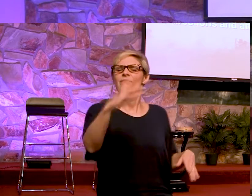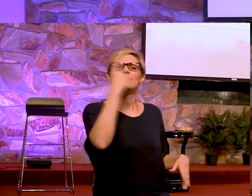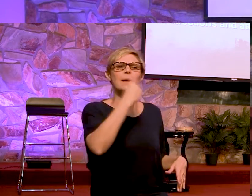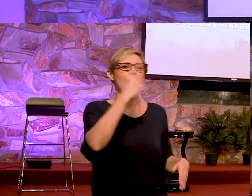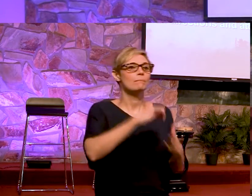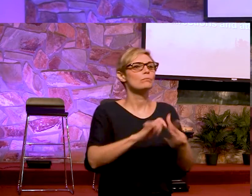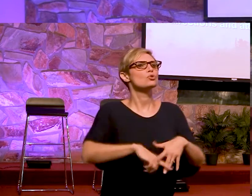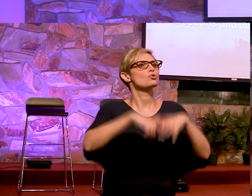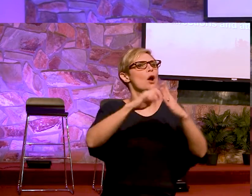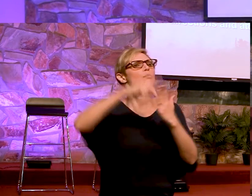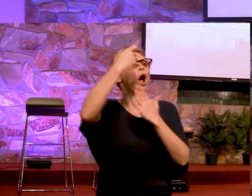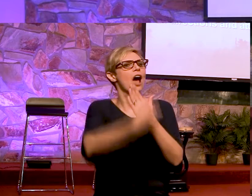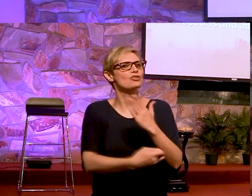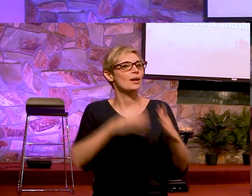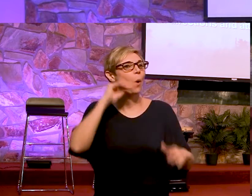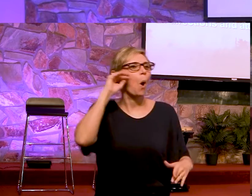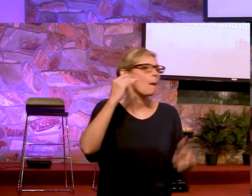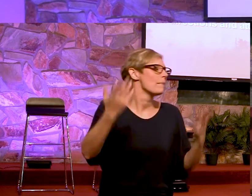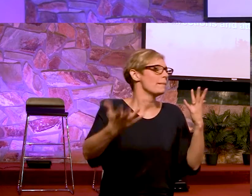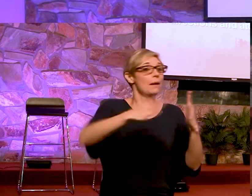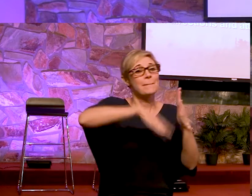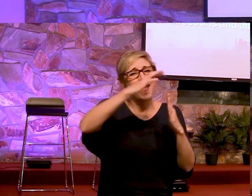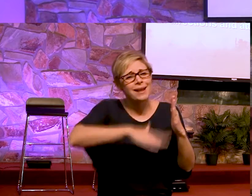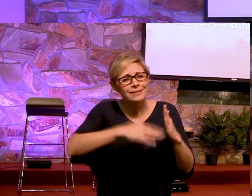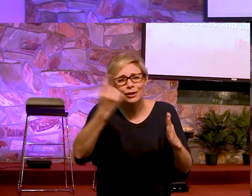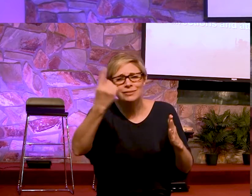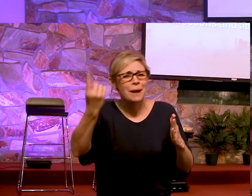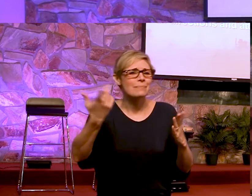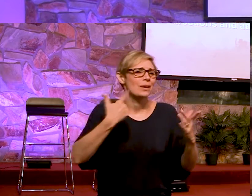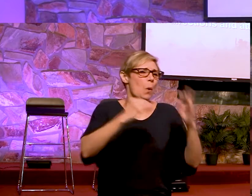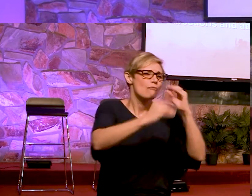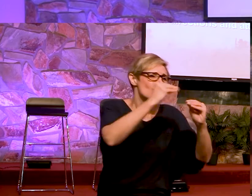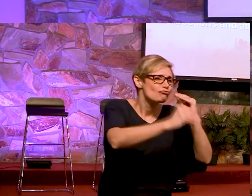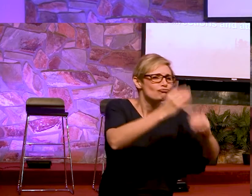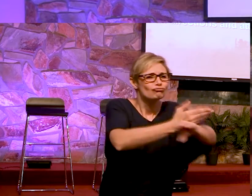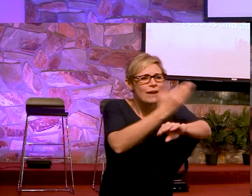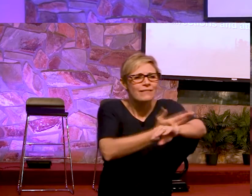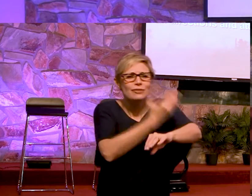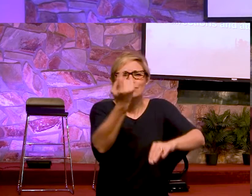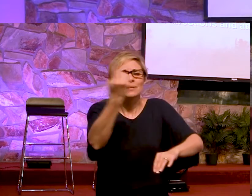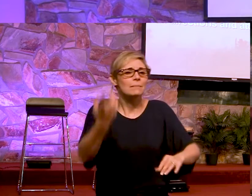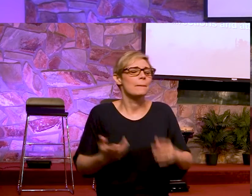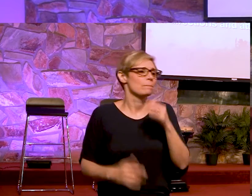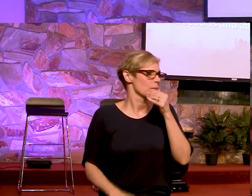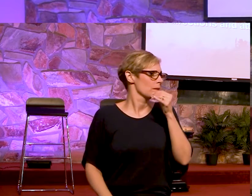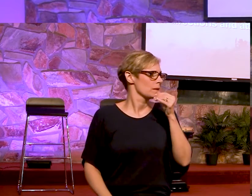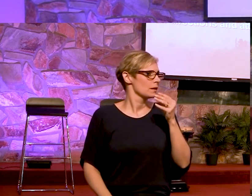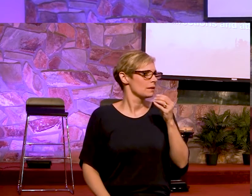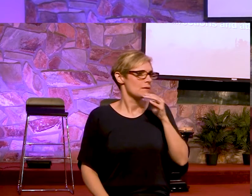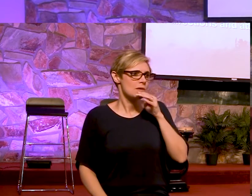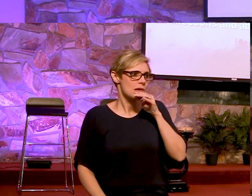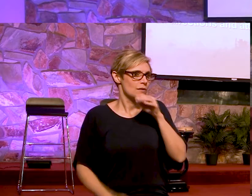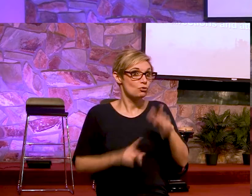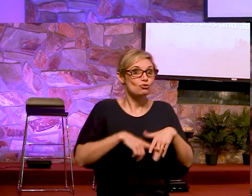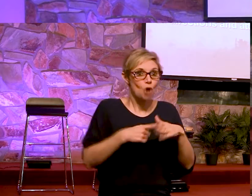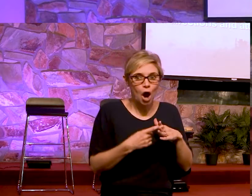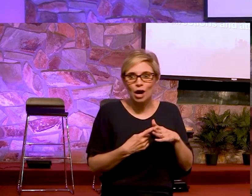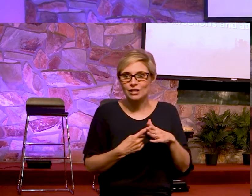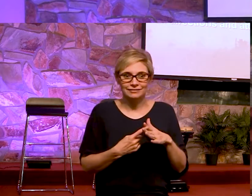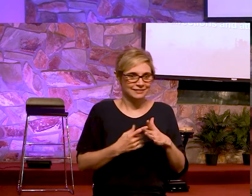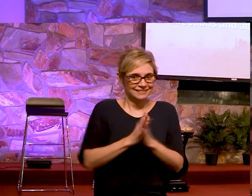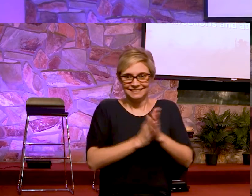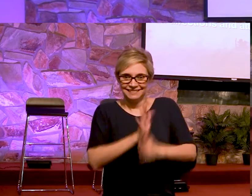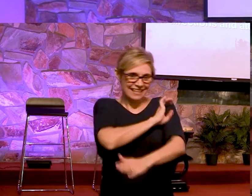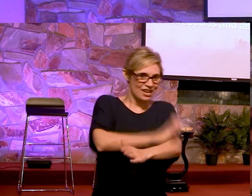ever started a project at home, maybe it was a paint project at home or a renovation project at home, and you start, you got all